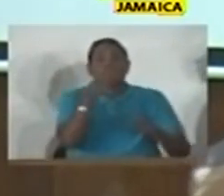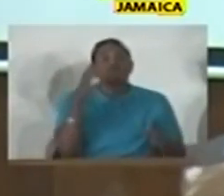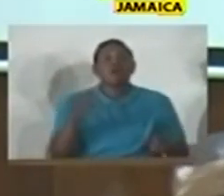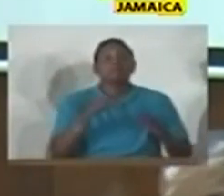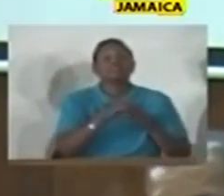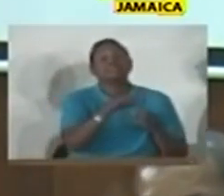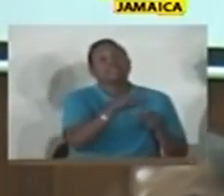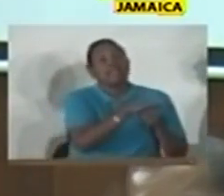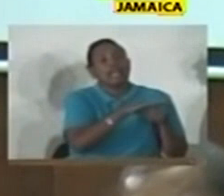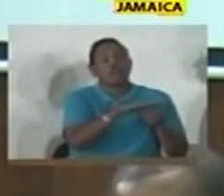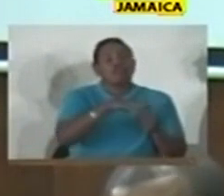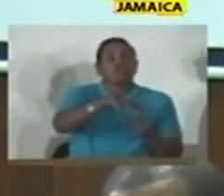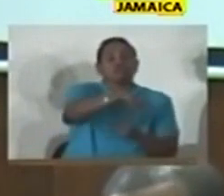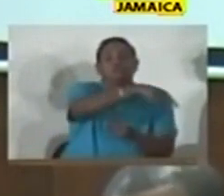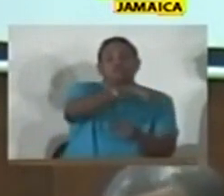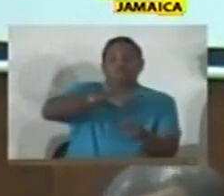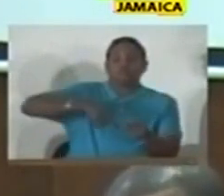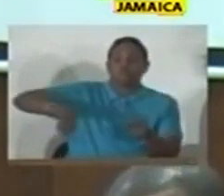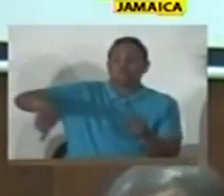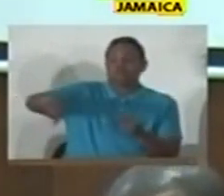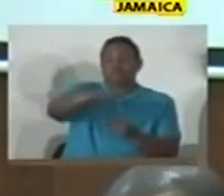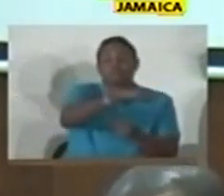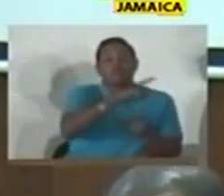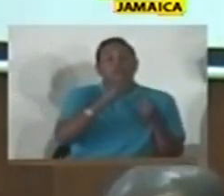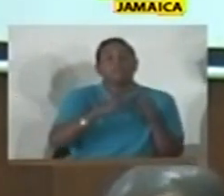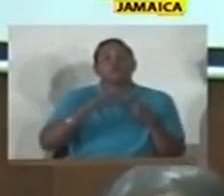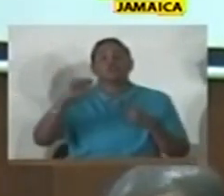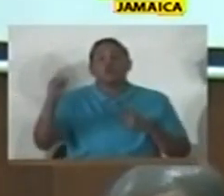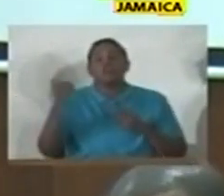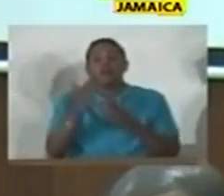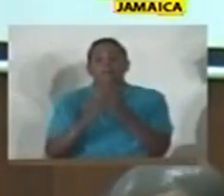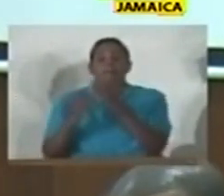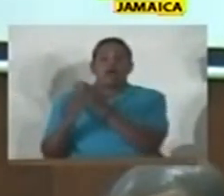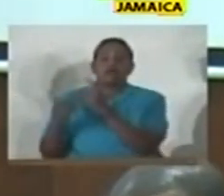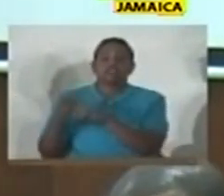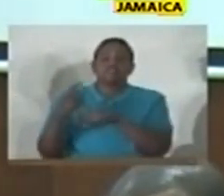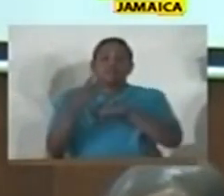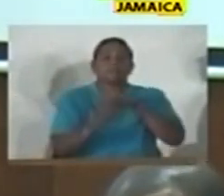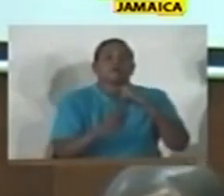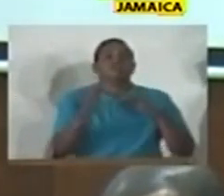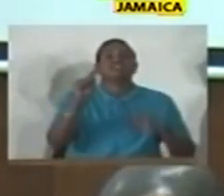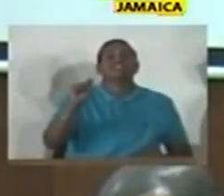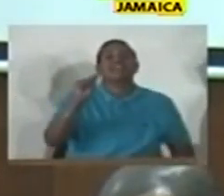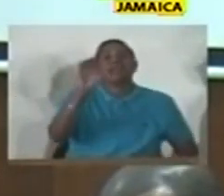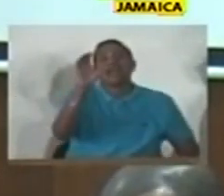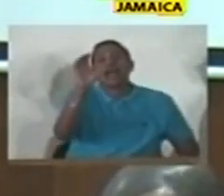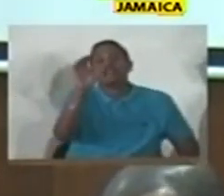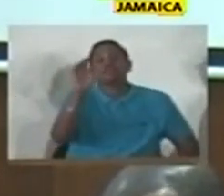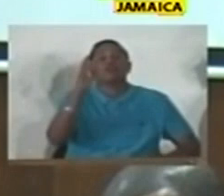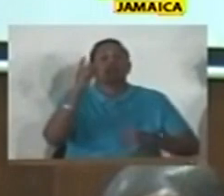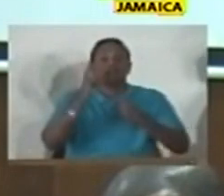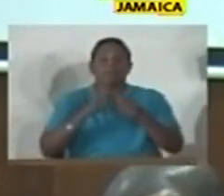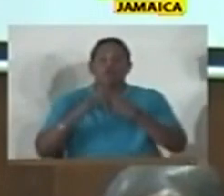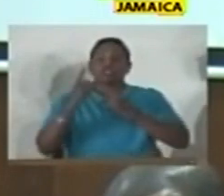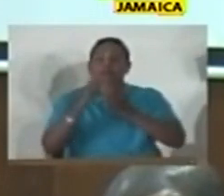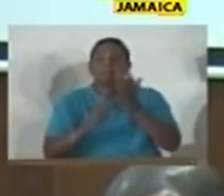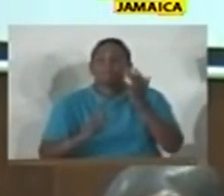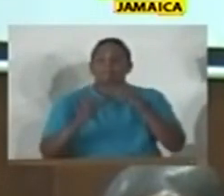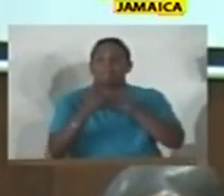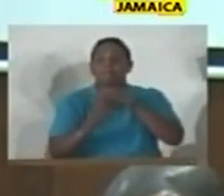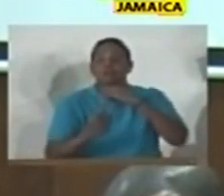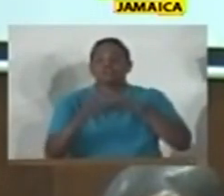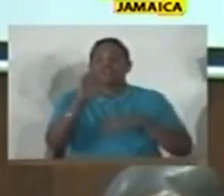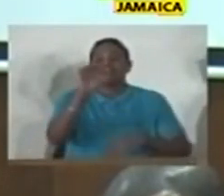the surrounding area, as well as other parts of the parish of St. Catherine and the parish of